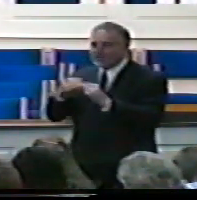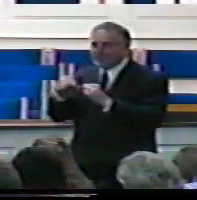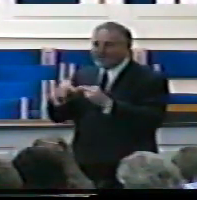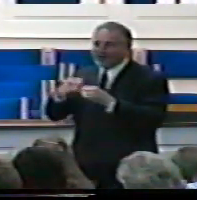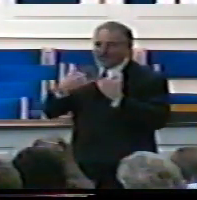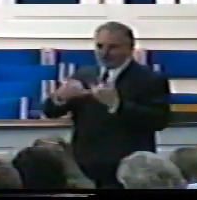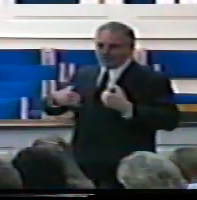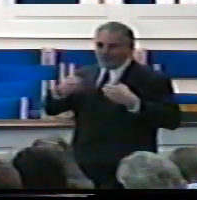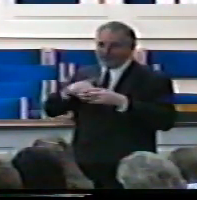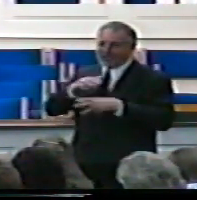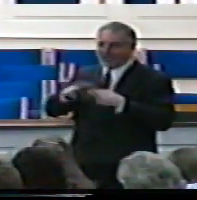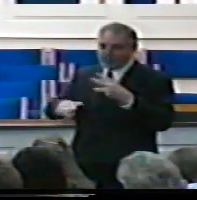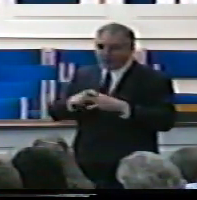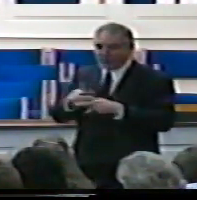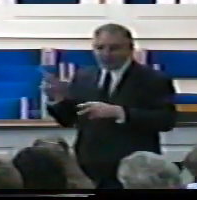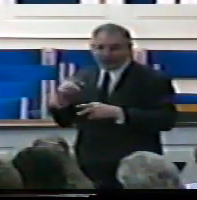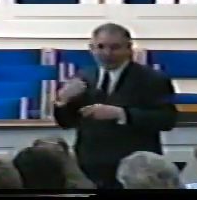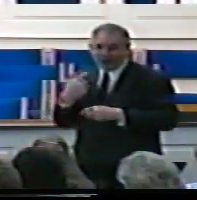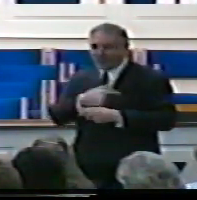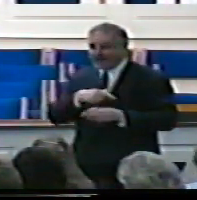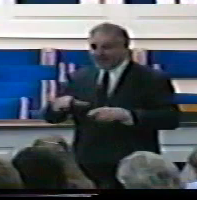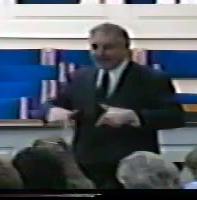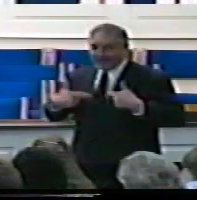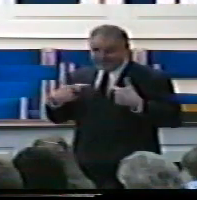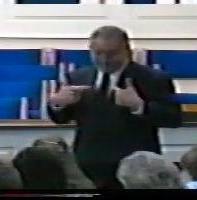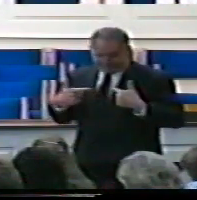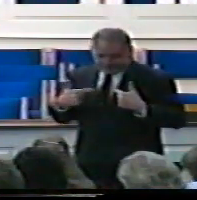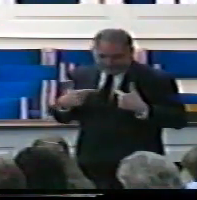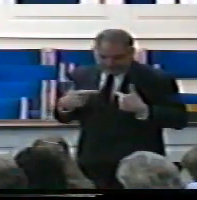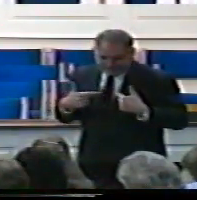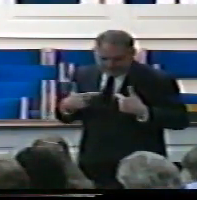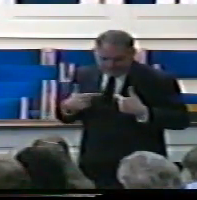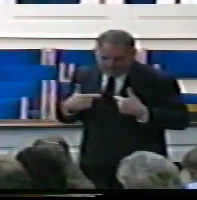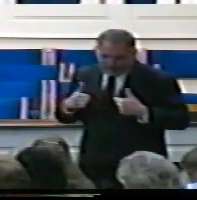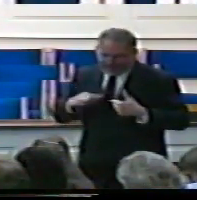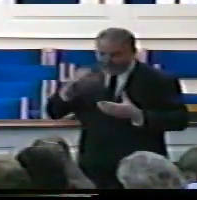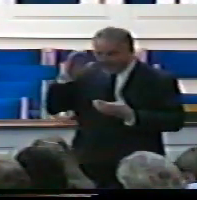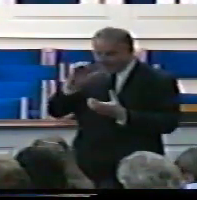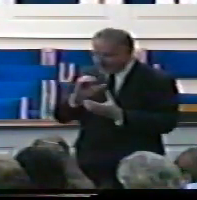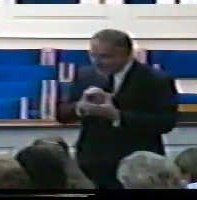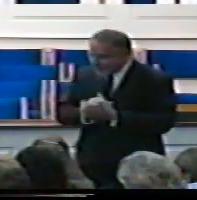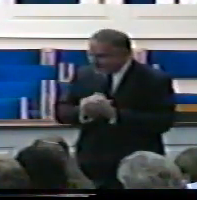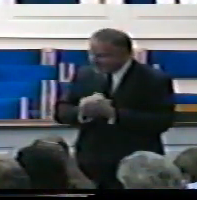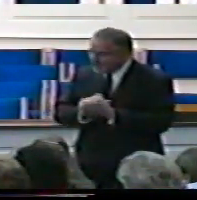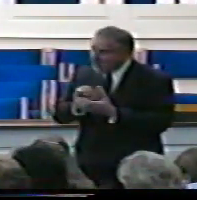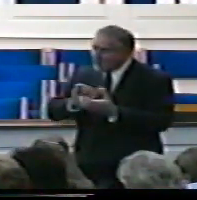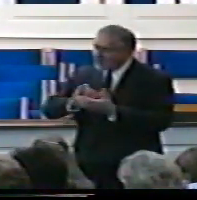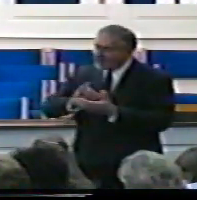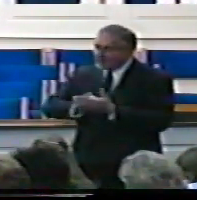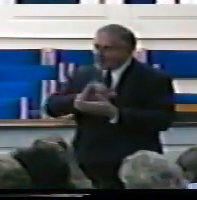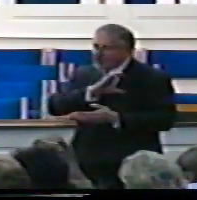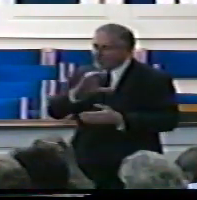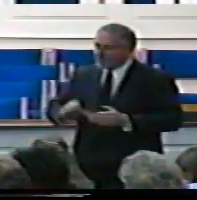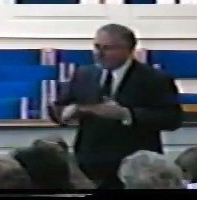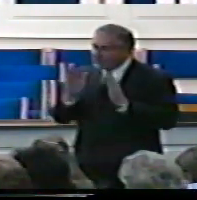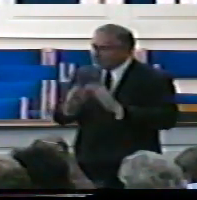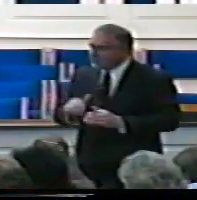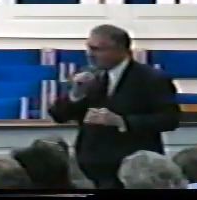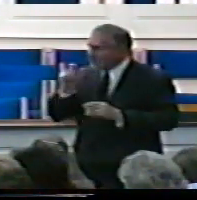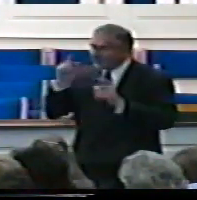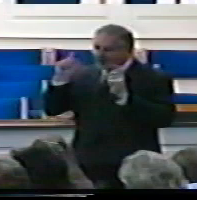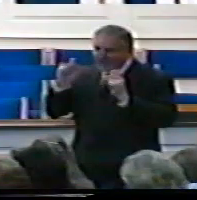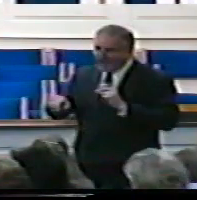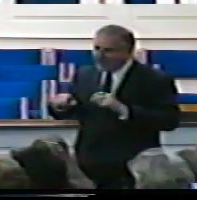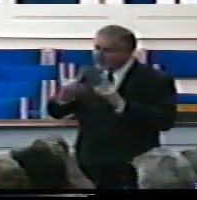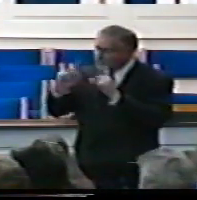of having joy in the world you and I are living in. And I'm going to tell you that I believe this with all my heart, that a Christian doesn't have to go around looking like he's